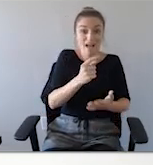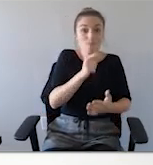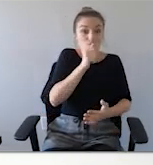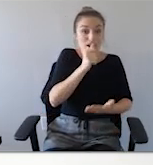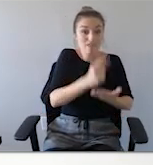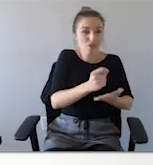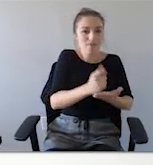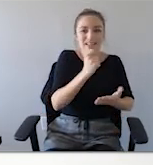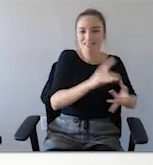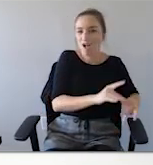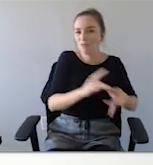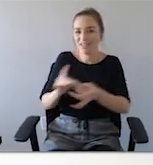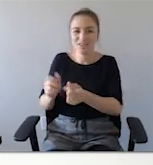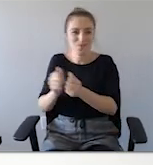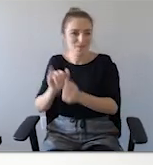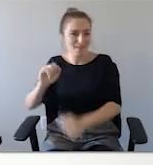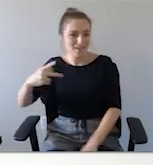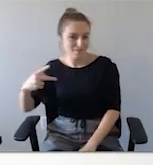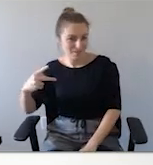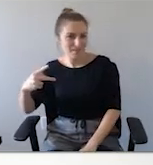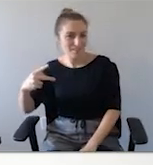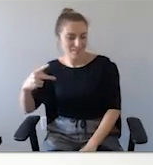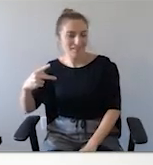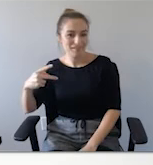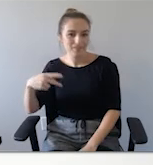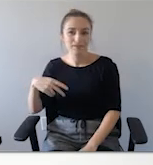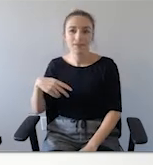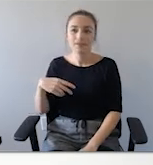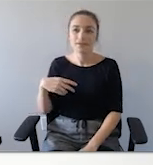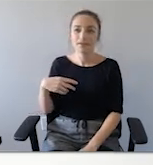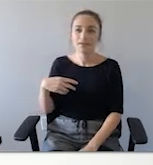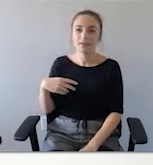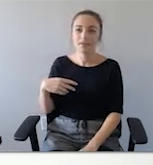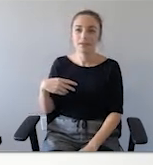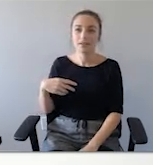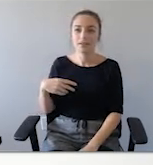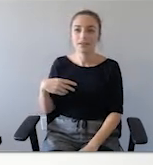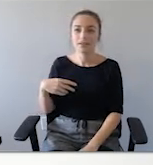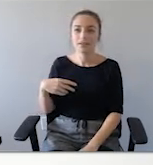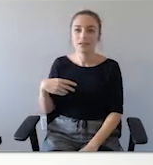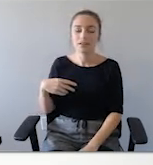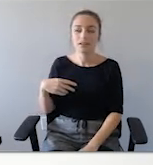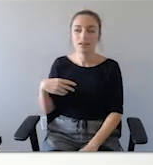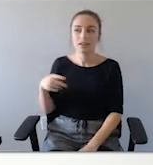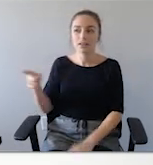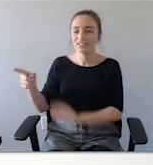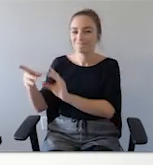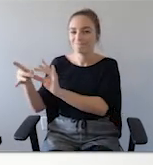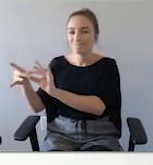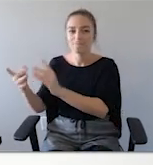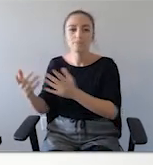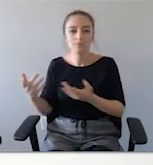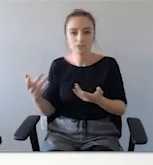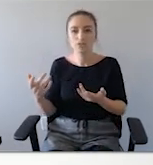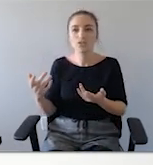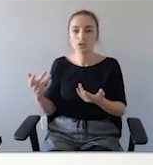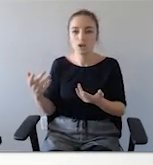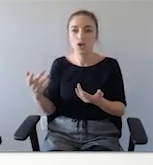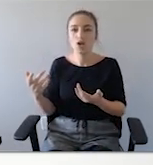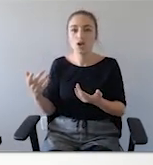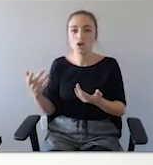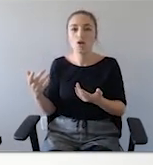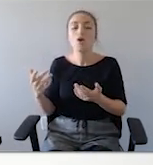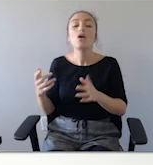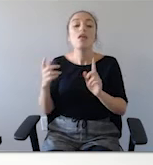Right. So we're getting it outside of the school system. Oh, yeah, but I wouldn't allow for that. So the